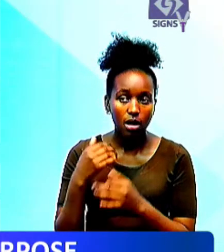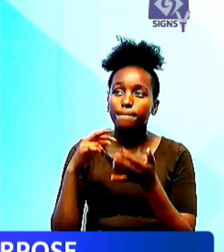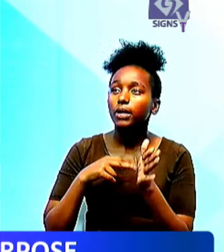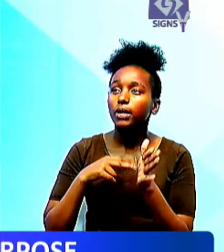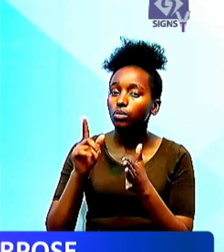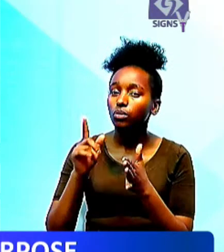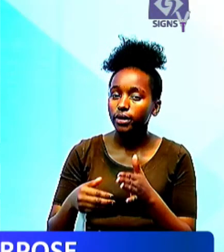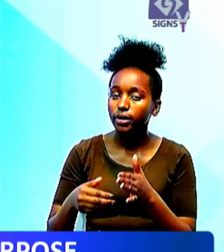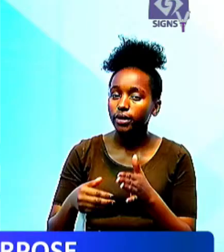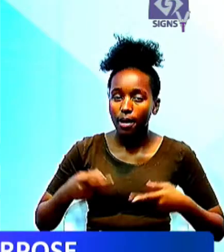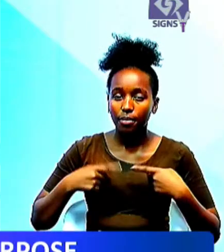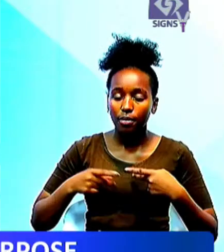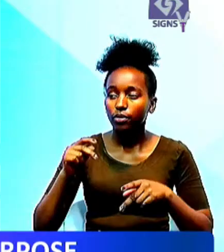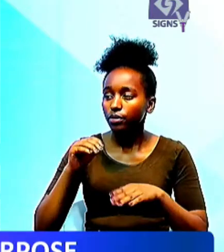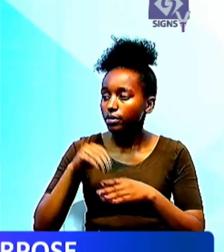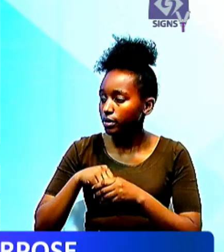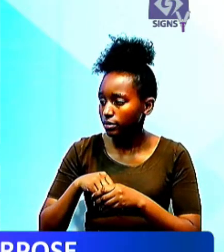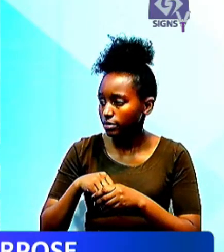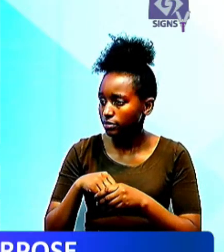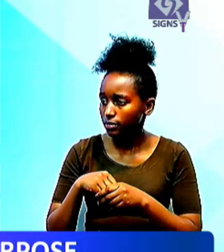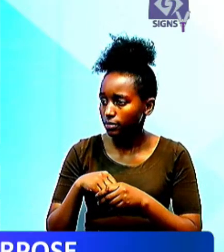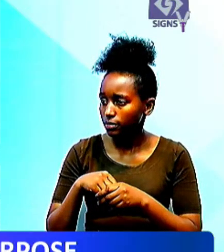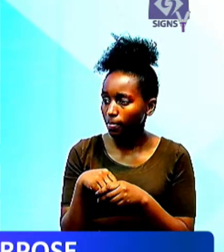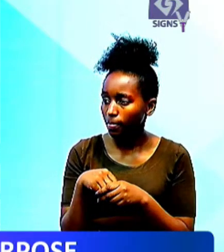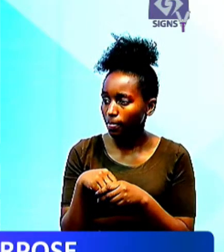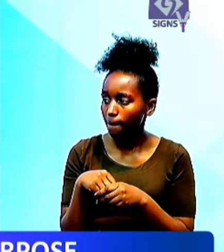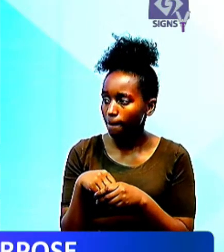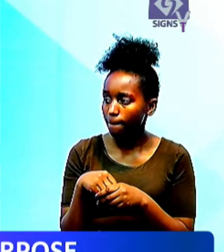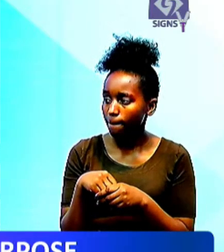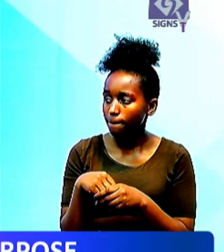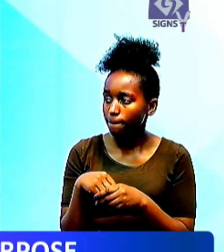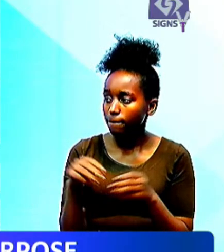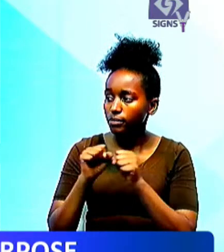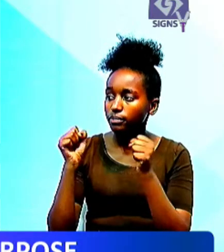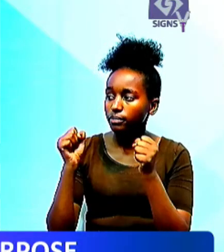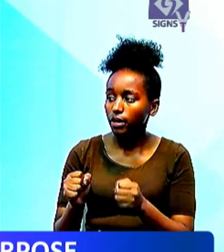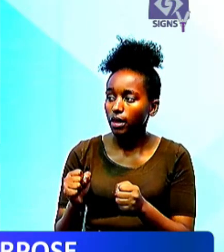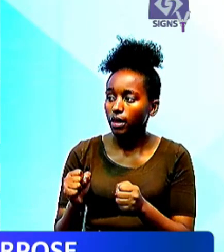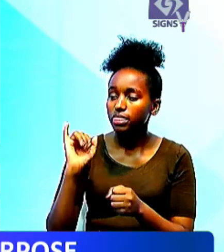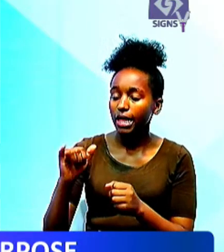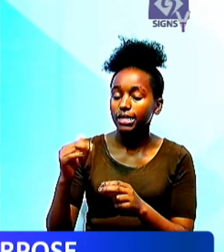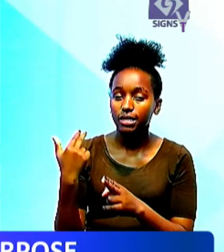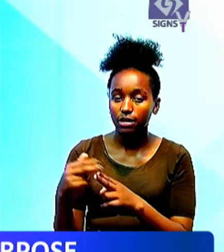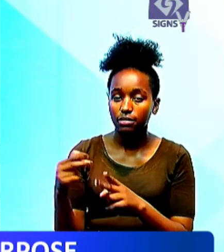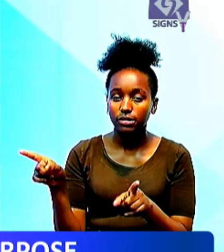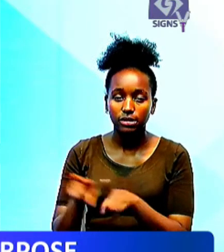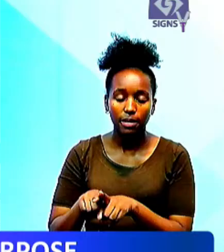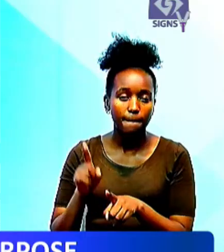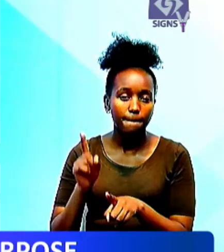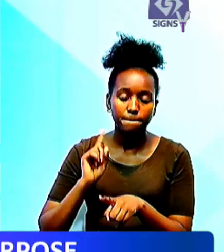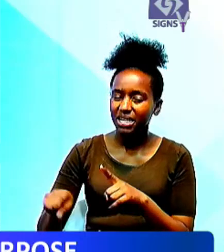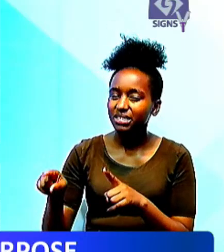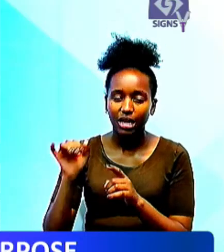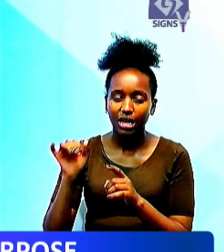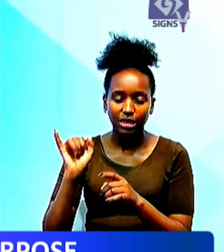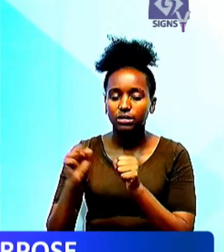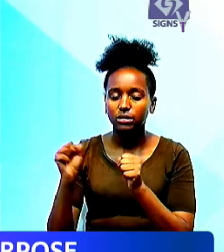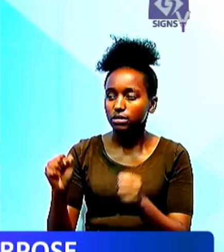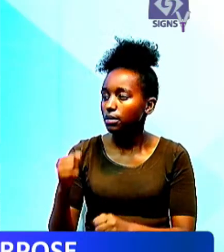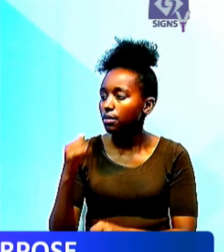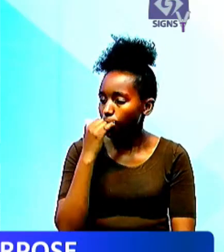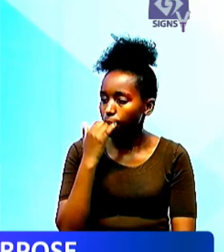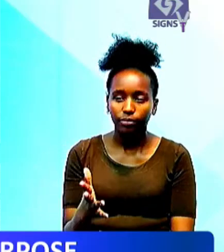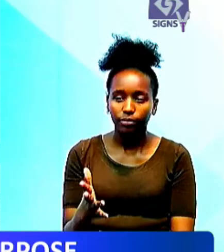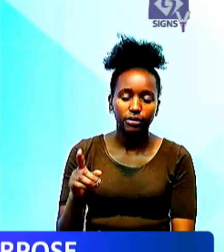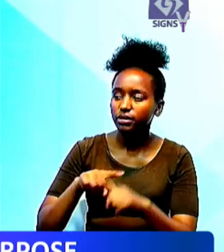internet is probably totally different business that isn't forex trading. It's different. It's a name. They're putting a name. They are basically finding a face for what they're